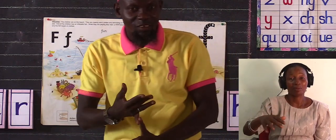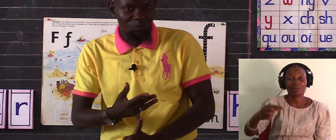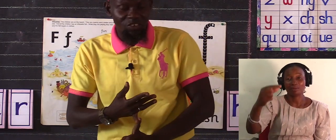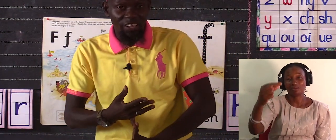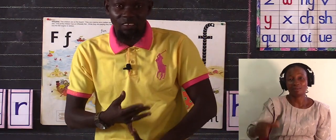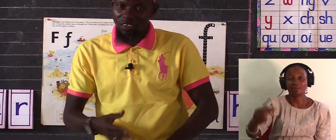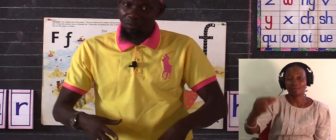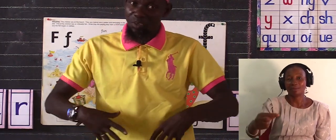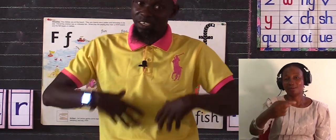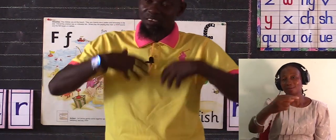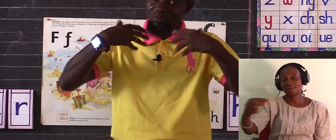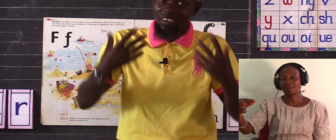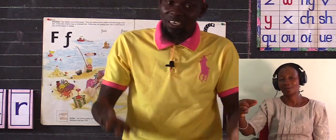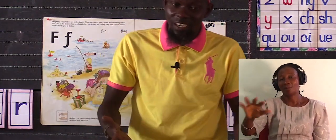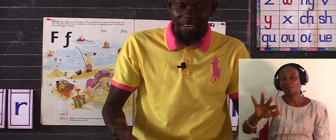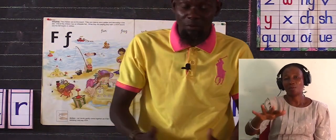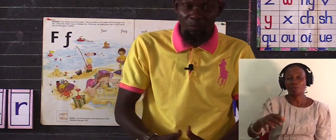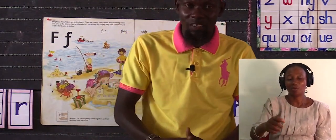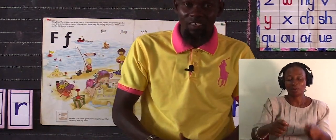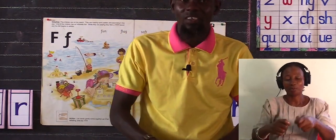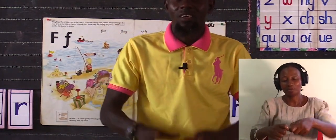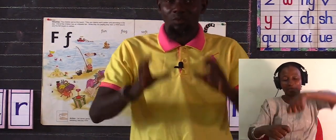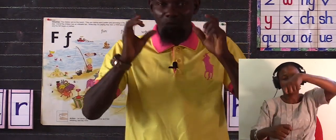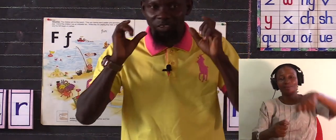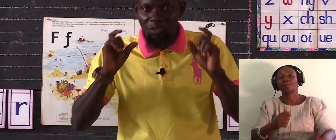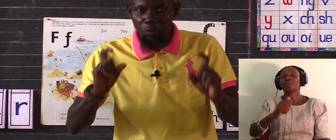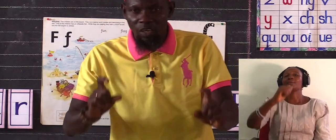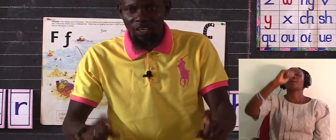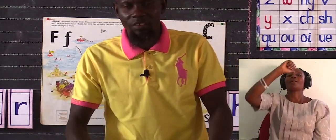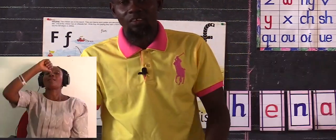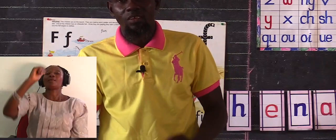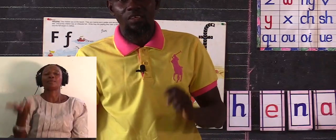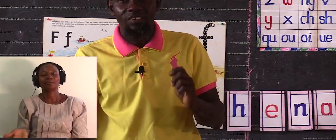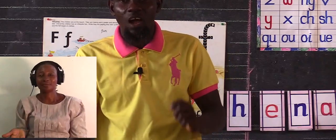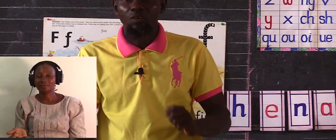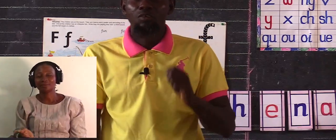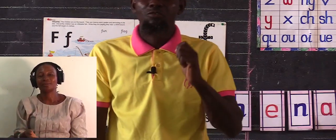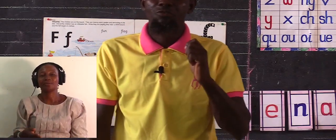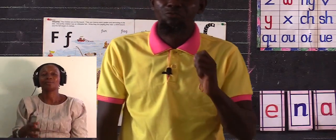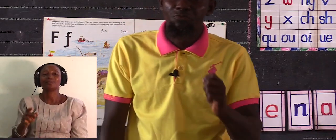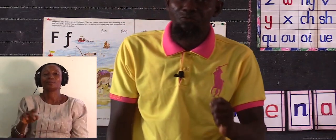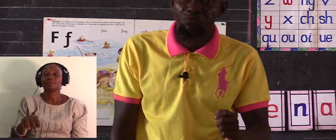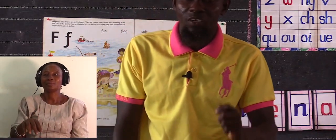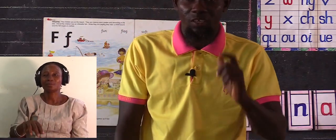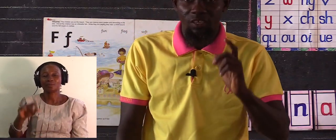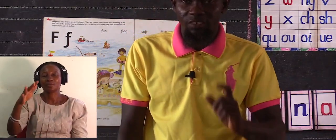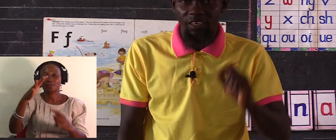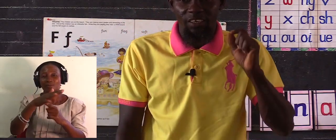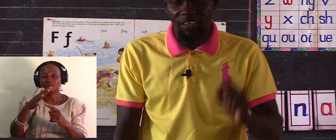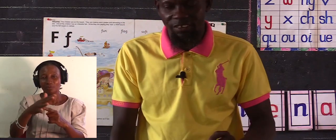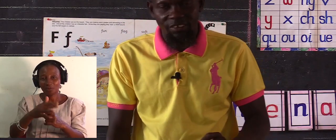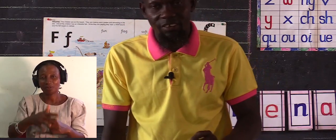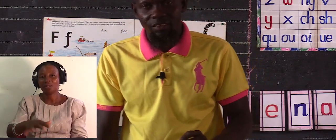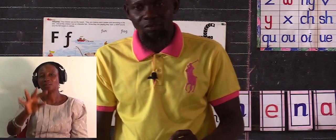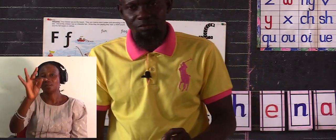Fanta we drink, be it Fanta a name of a person, what is important is the sound f is